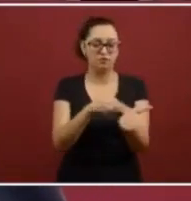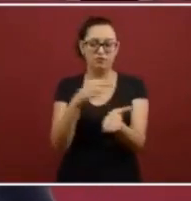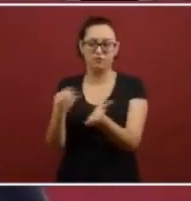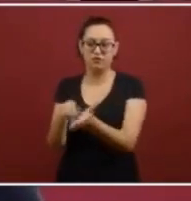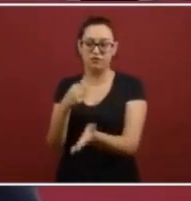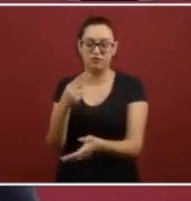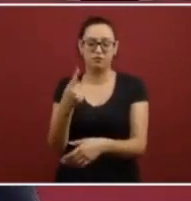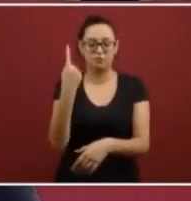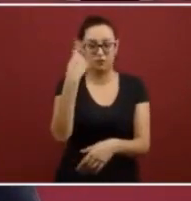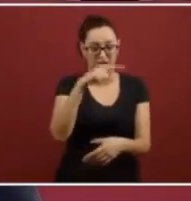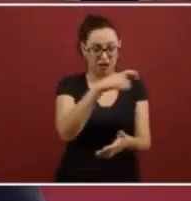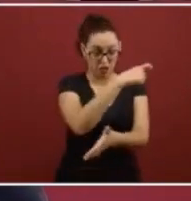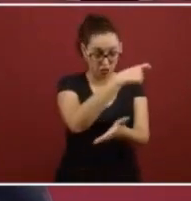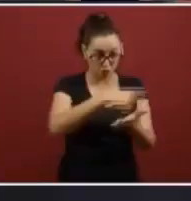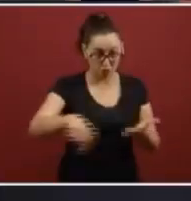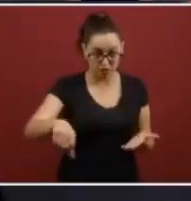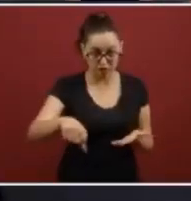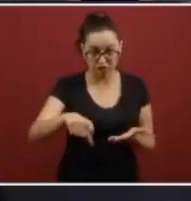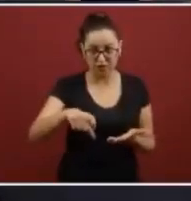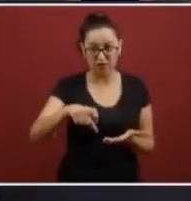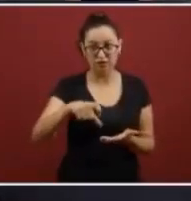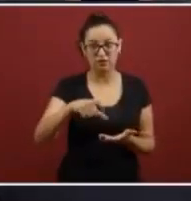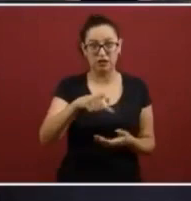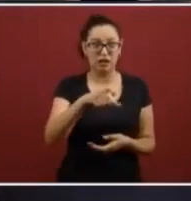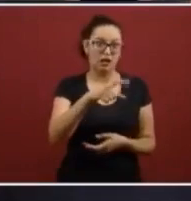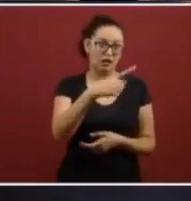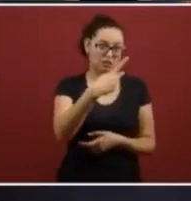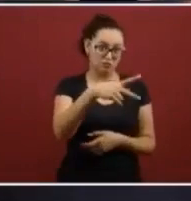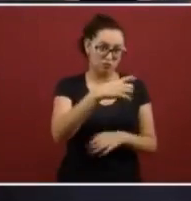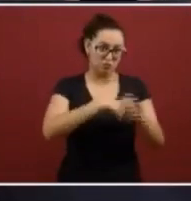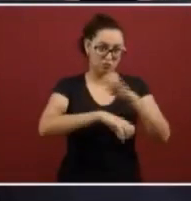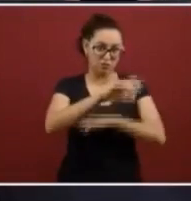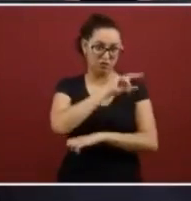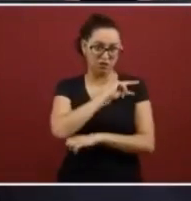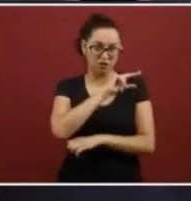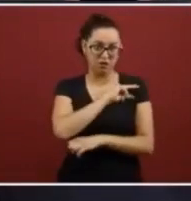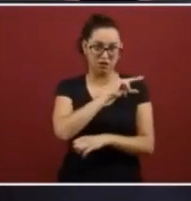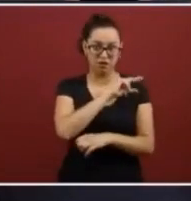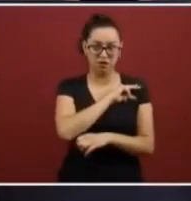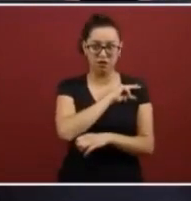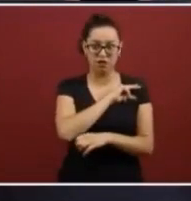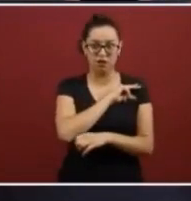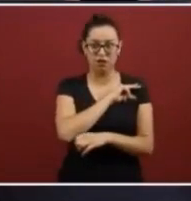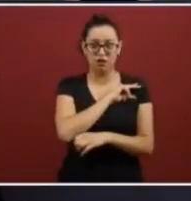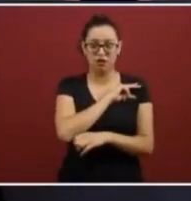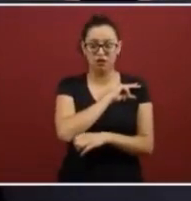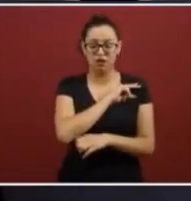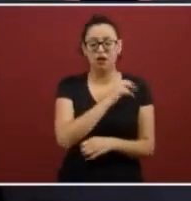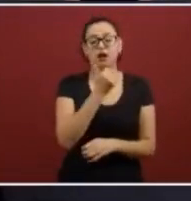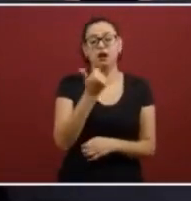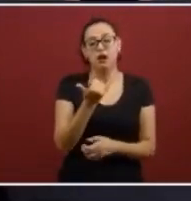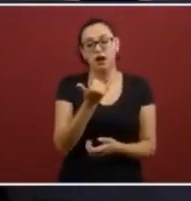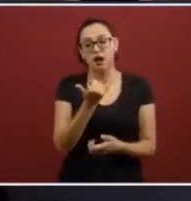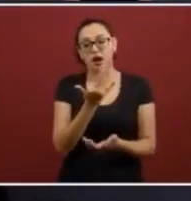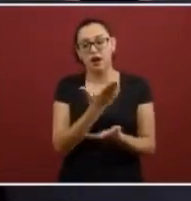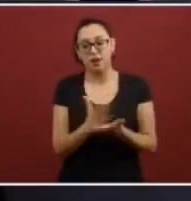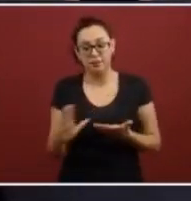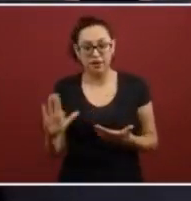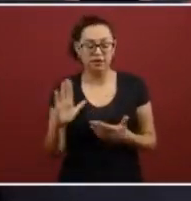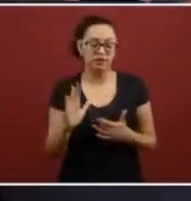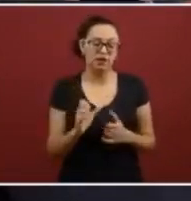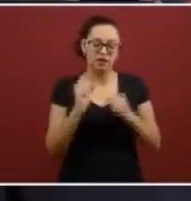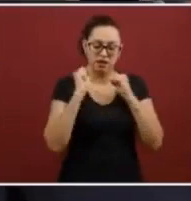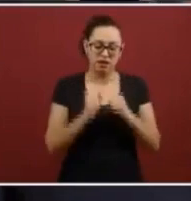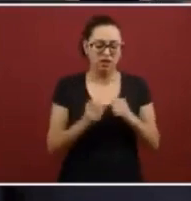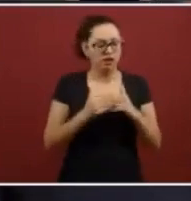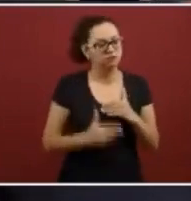contracts energía that now they have to buy empresas energy from particulares um, y asegurarles um,